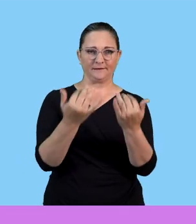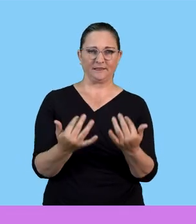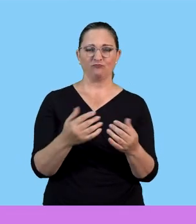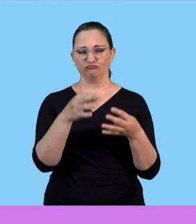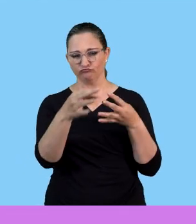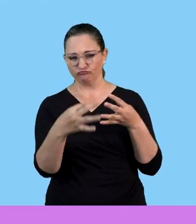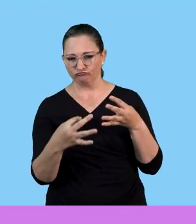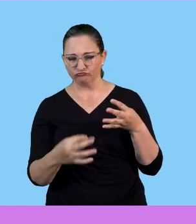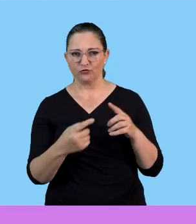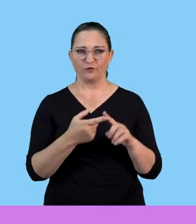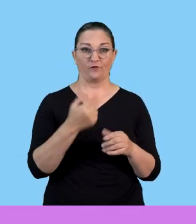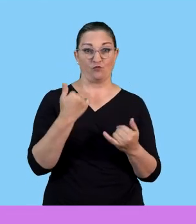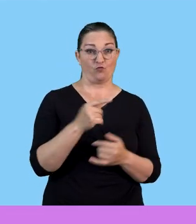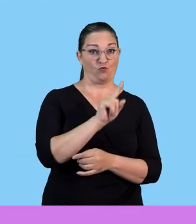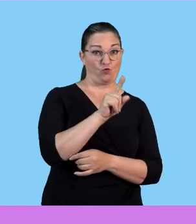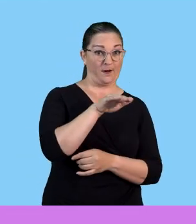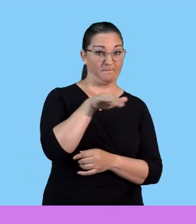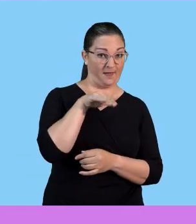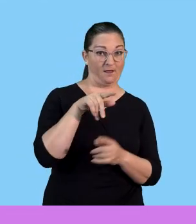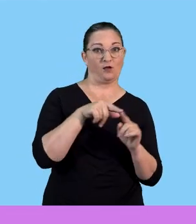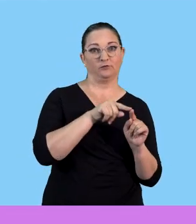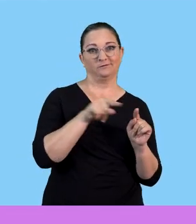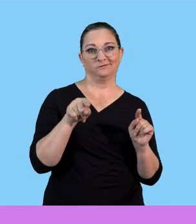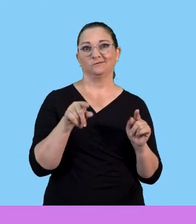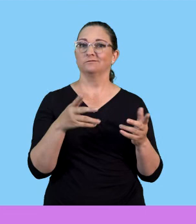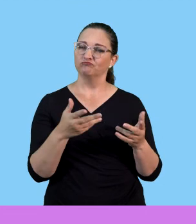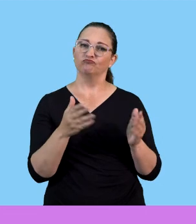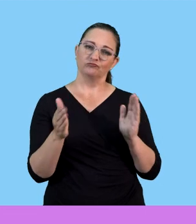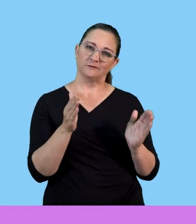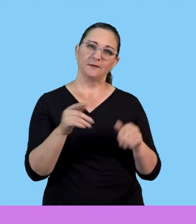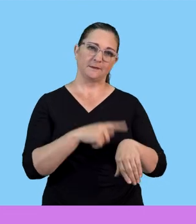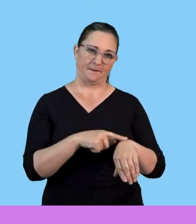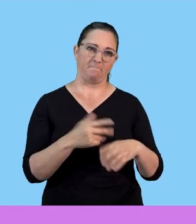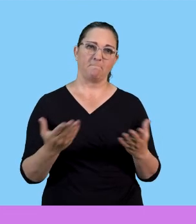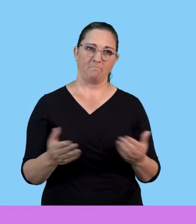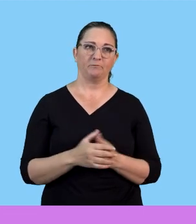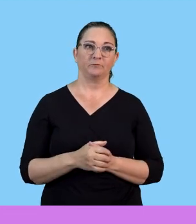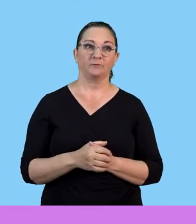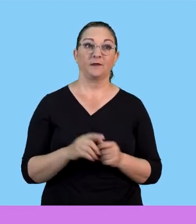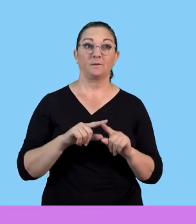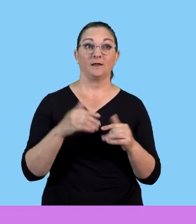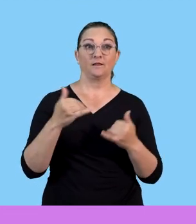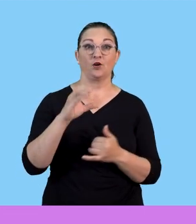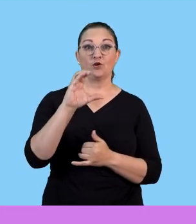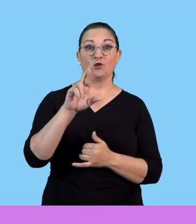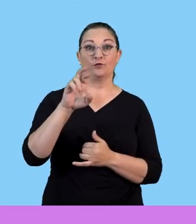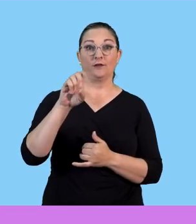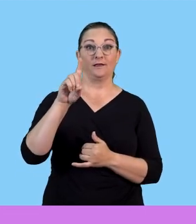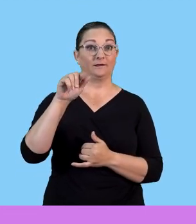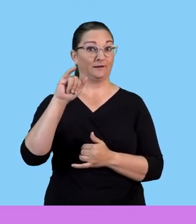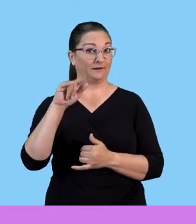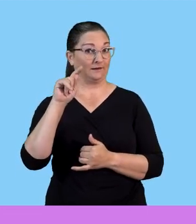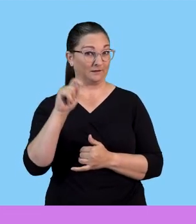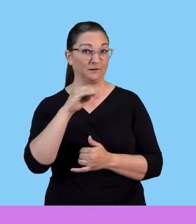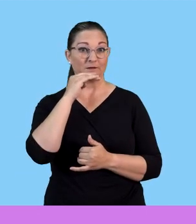all the transactions made from one bank account in a given time period. Credit, this is